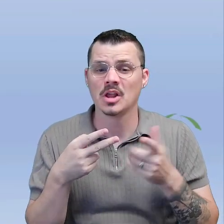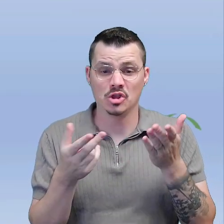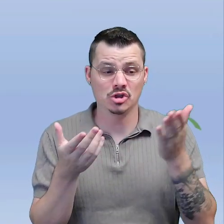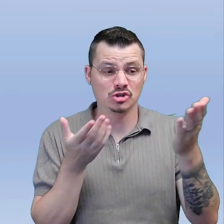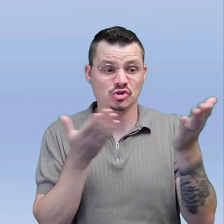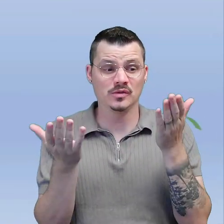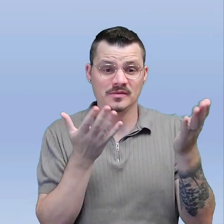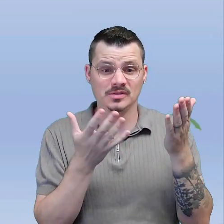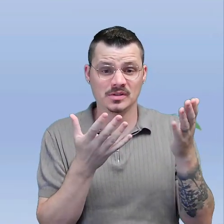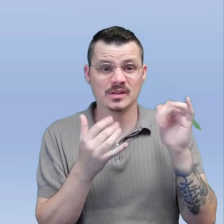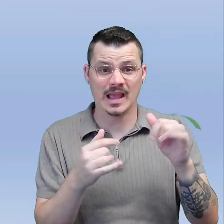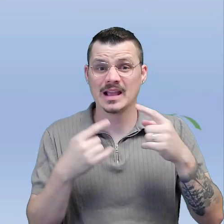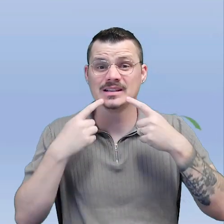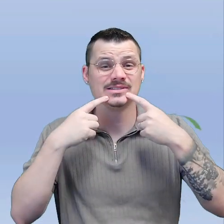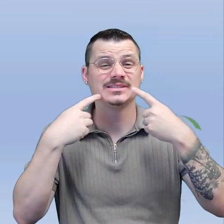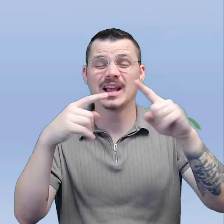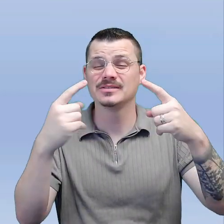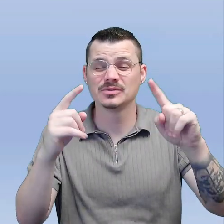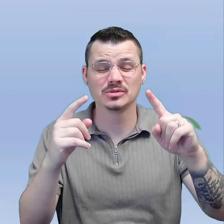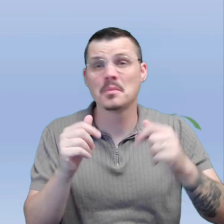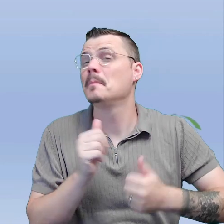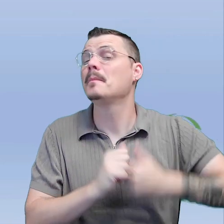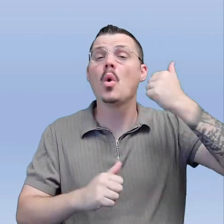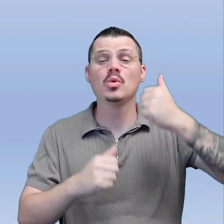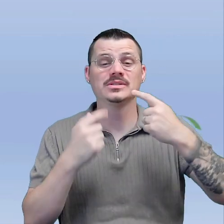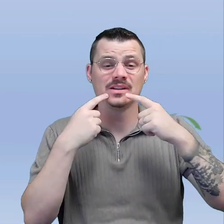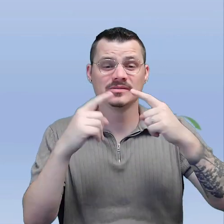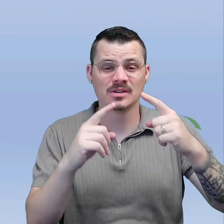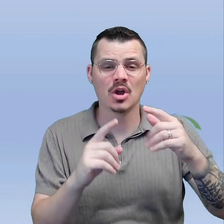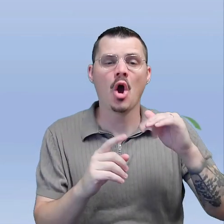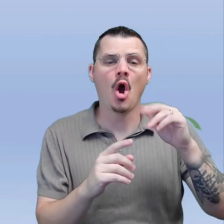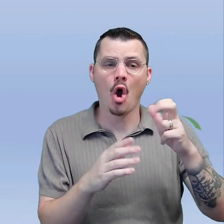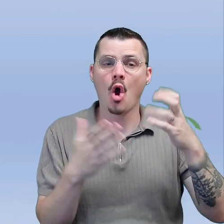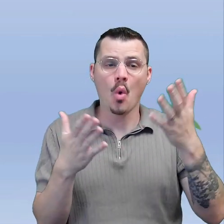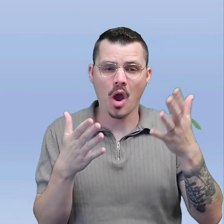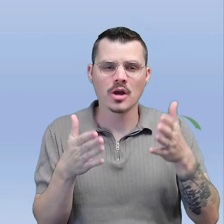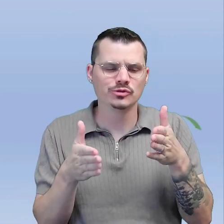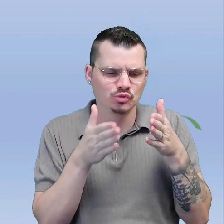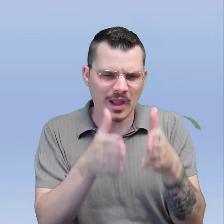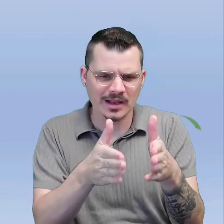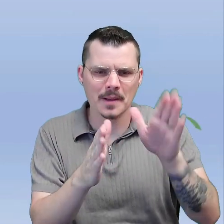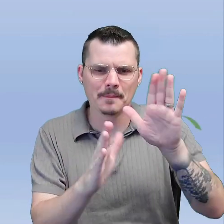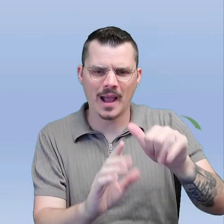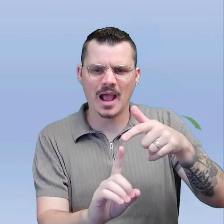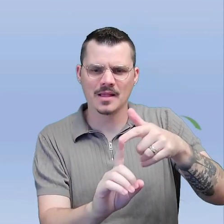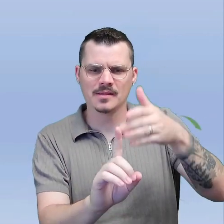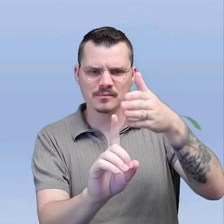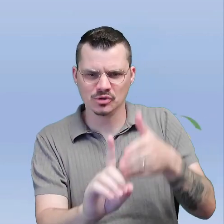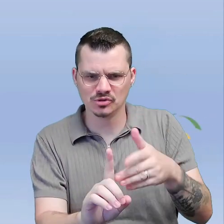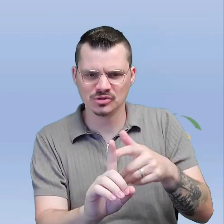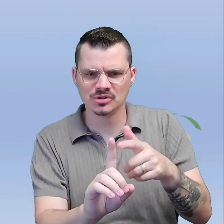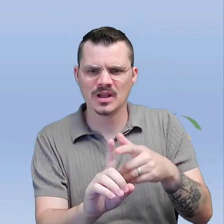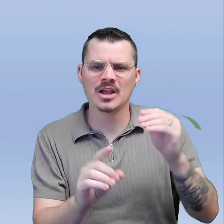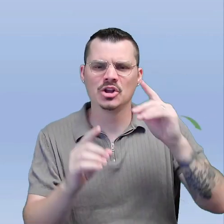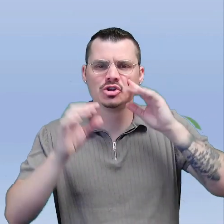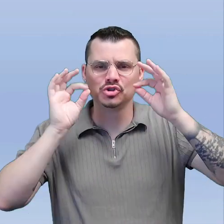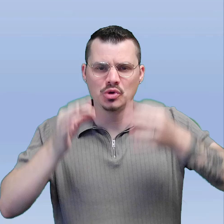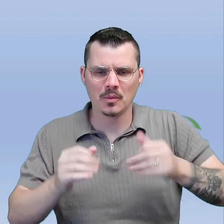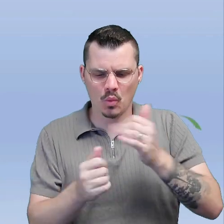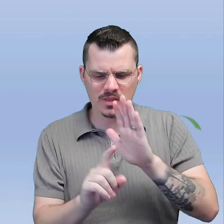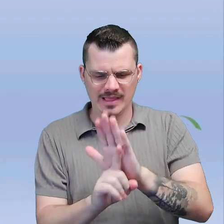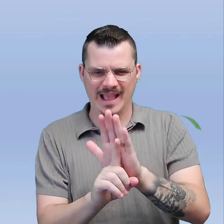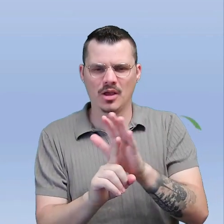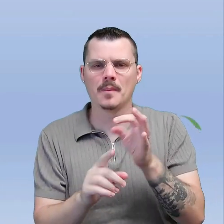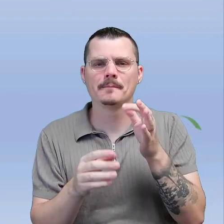The services that are successful, the most successful, are directed by the individual and determined by the